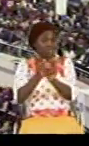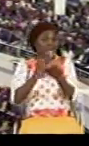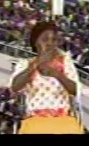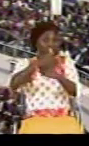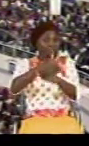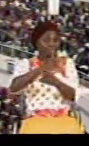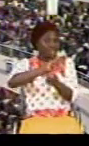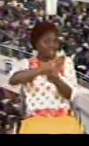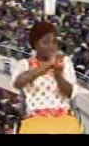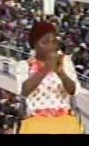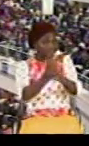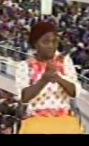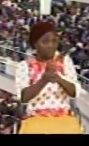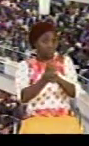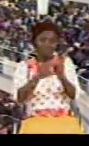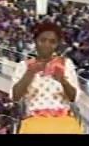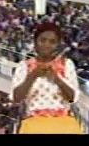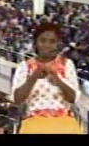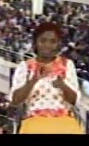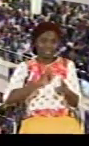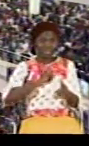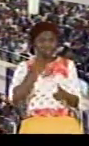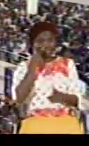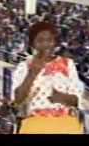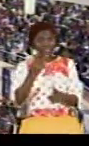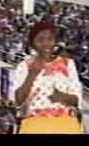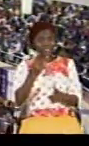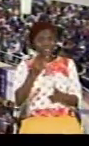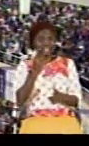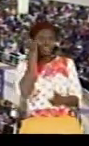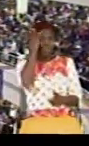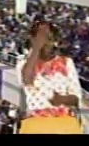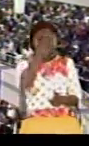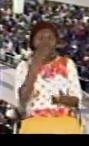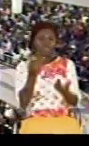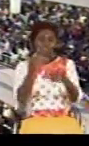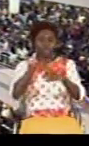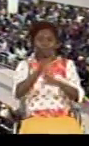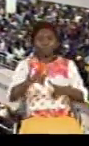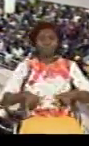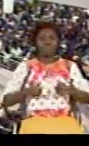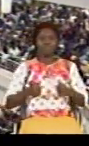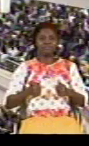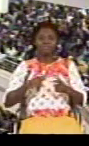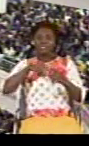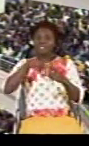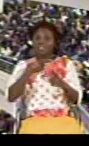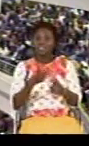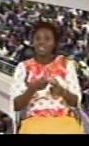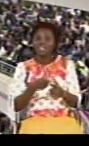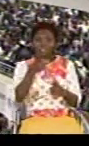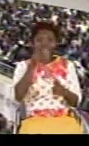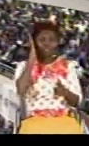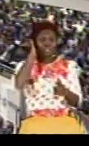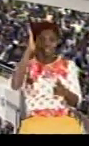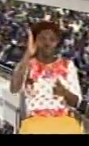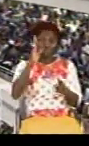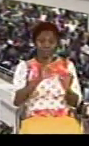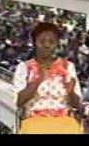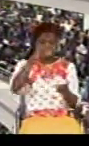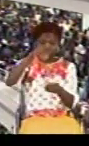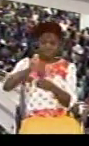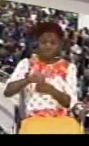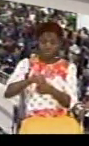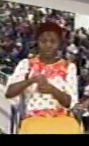beauty coming upon your life. Yes. Then shalt thou lay up gold as dust.